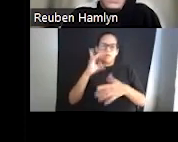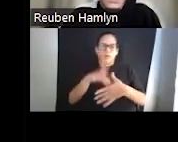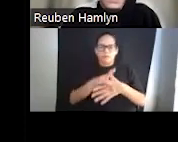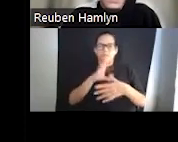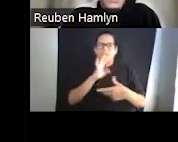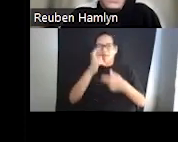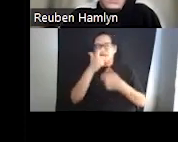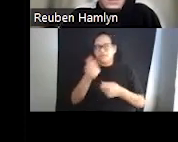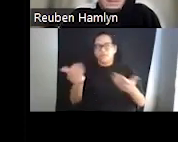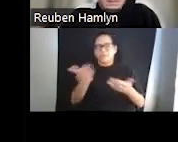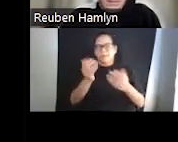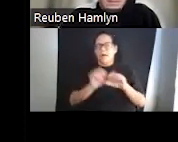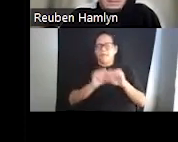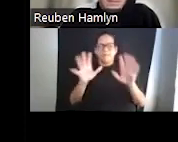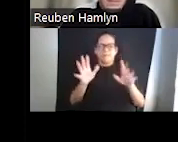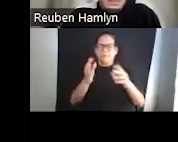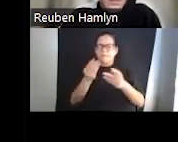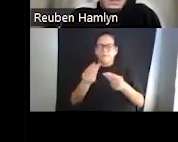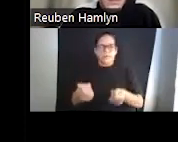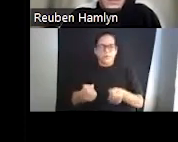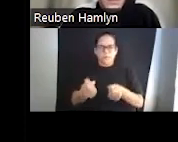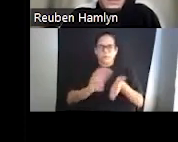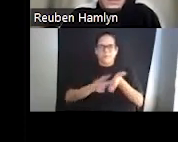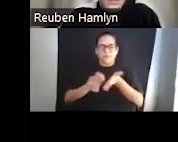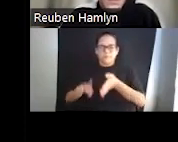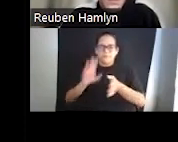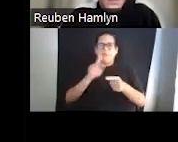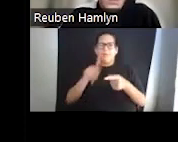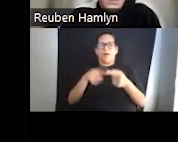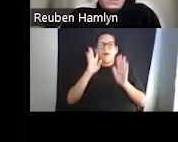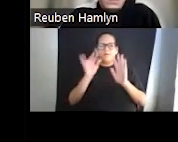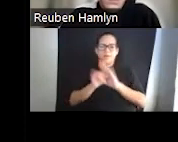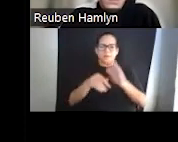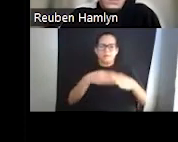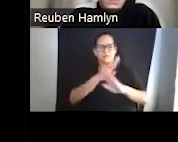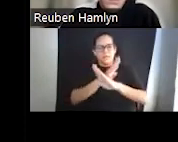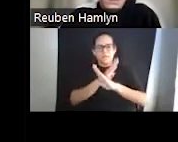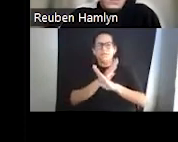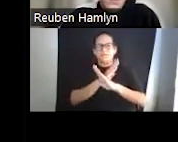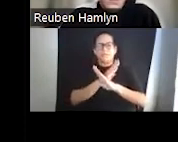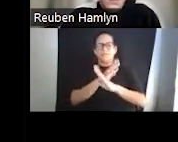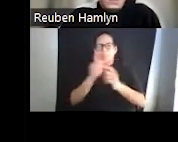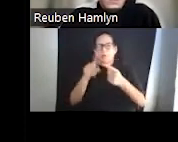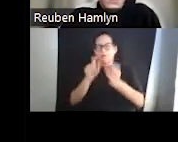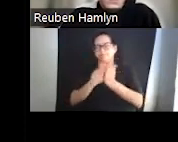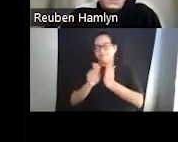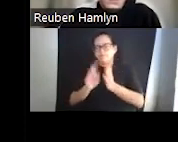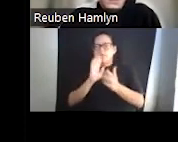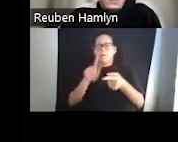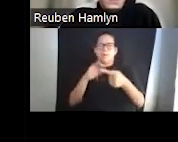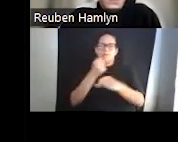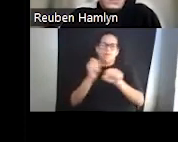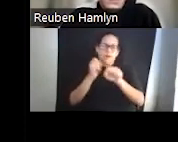because obviously there will be few exceptions. If we are talking about identity protection, we are generally speaking about